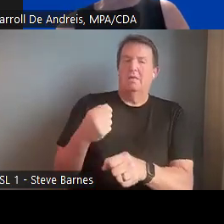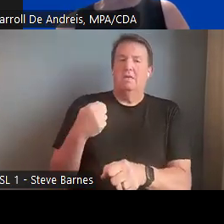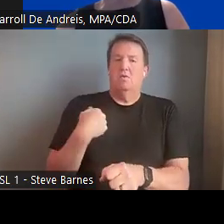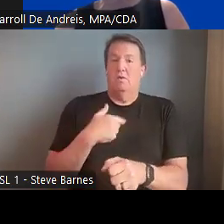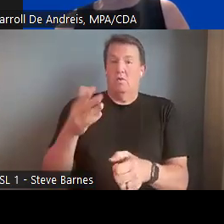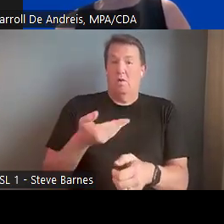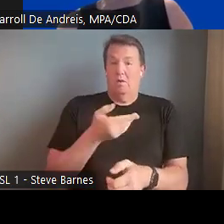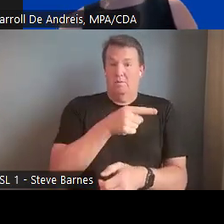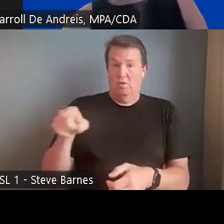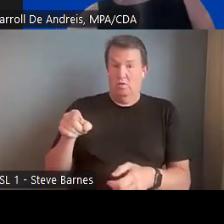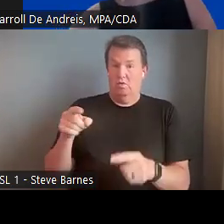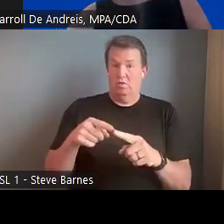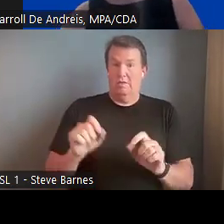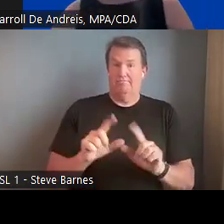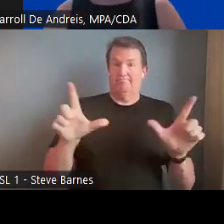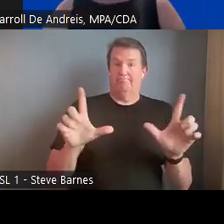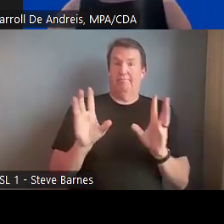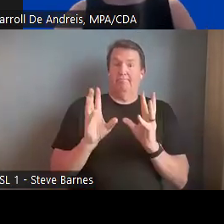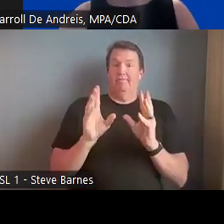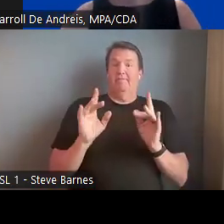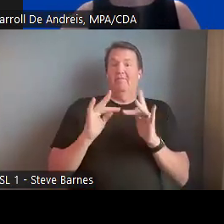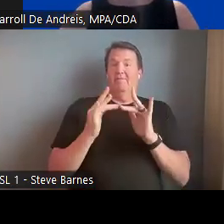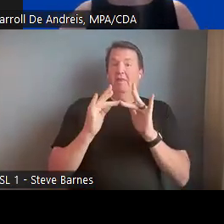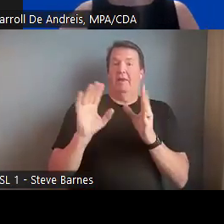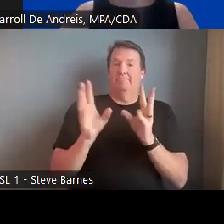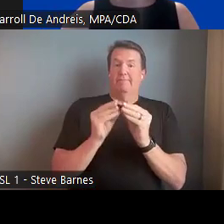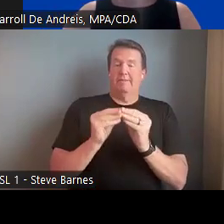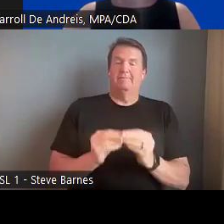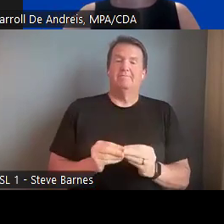space. Next slide.